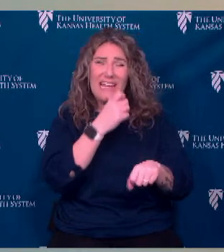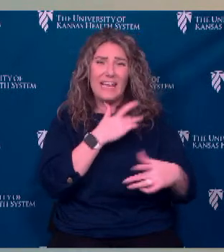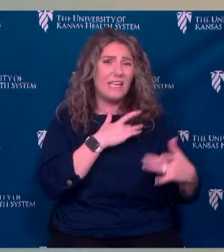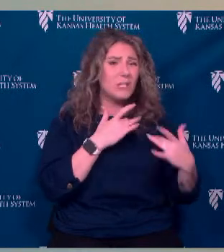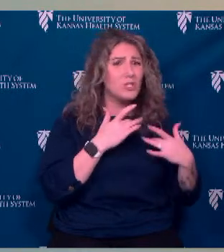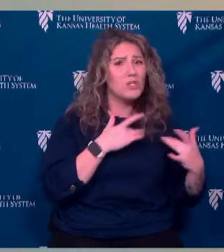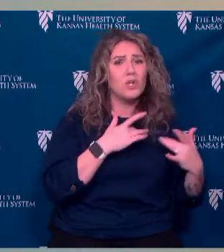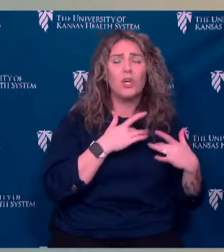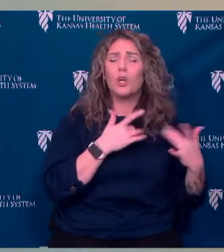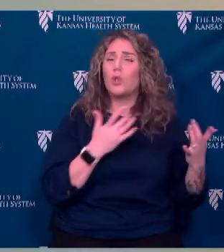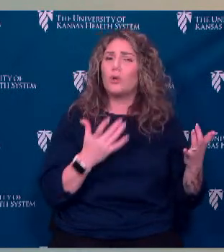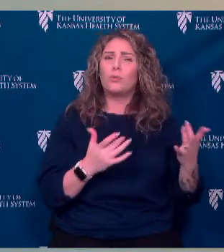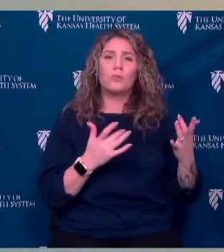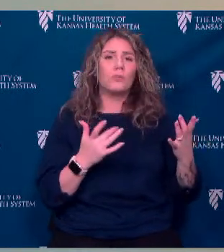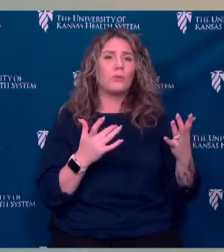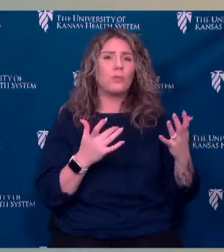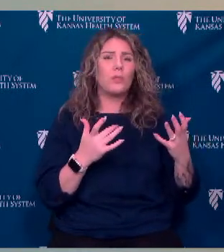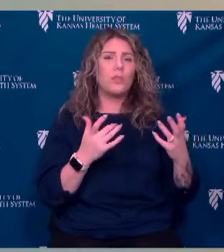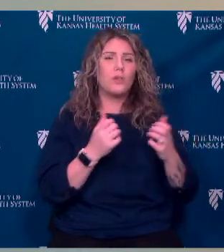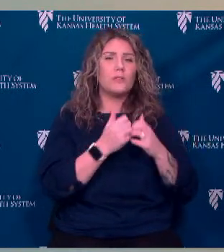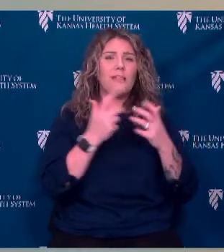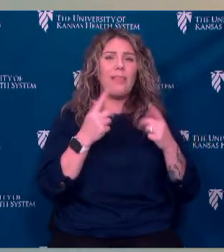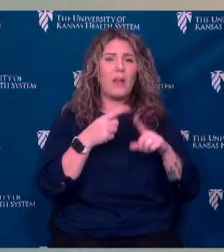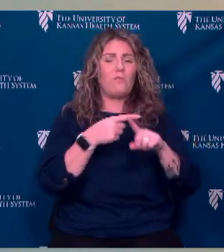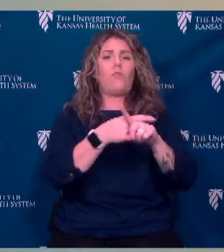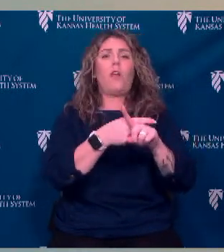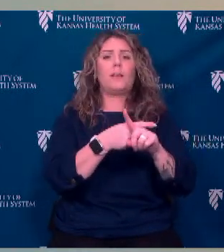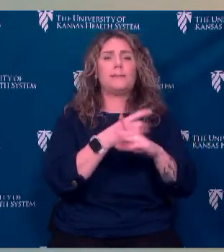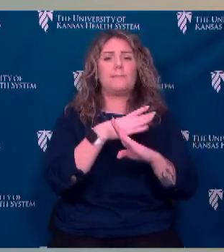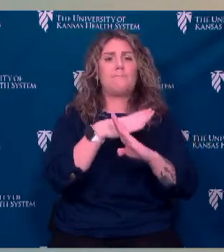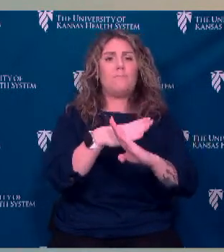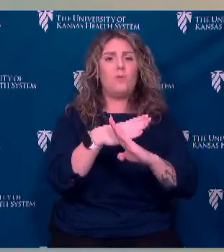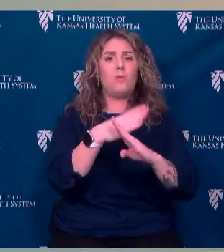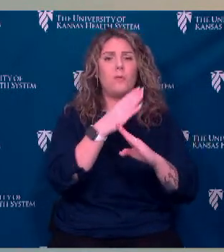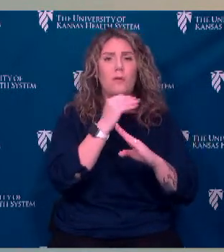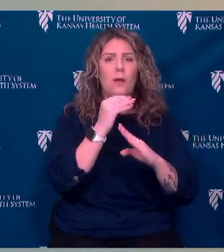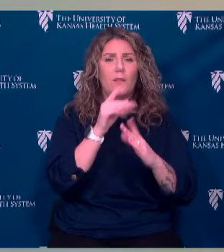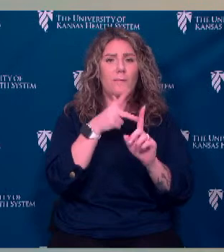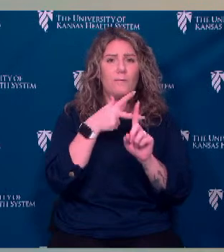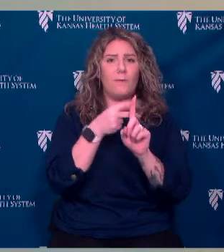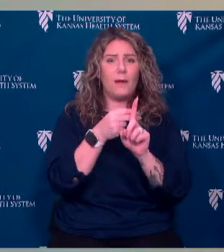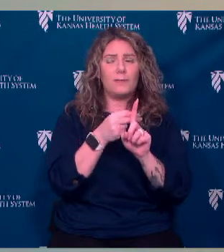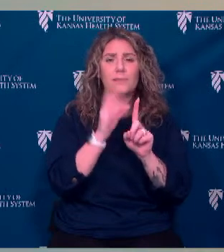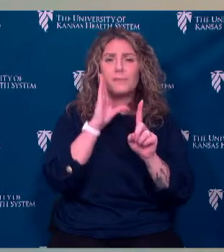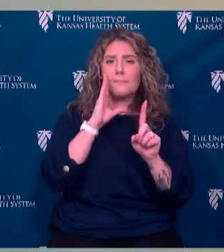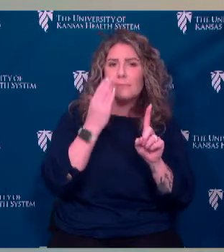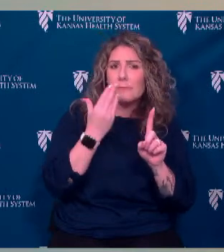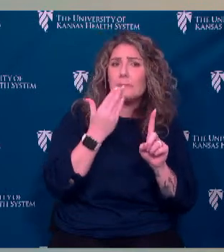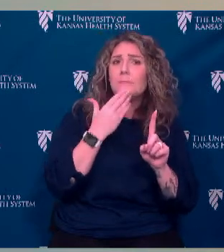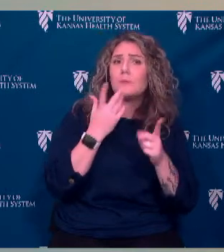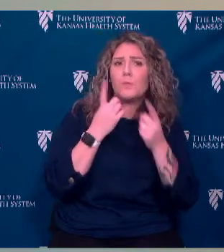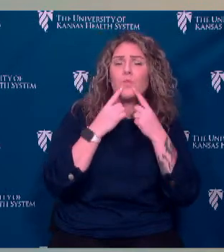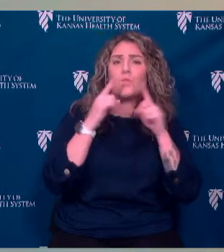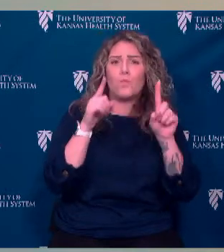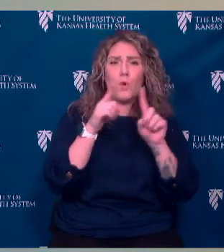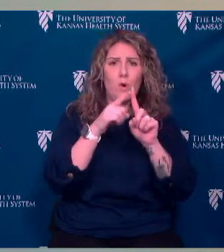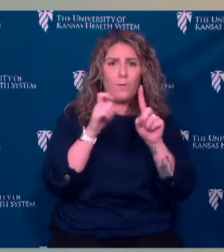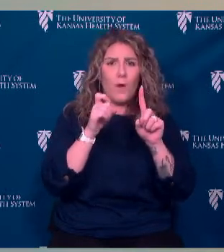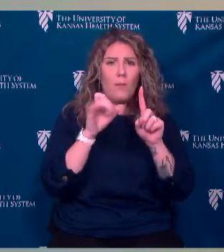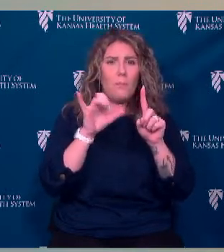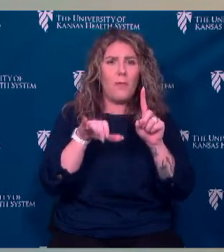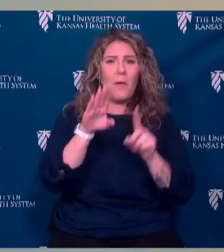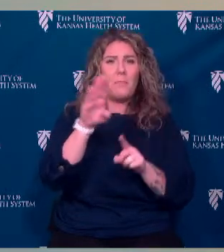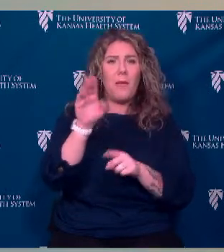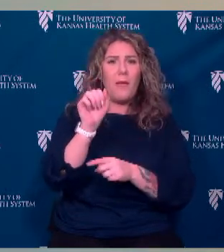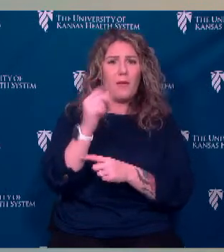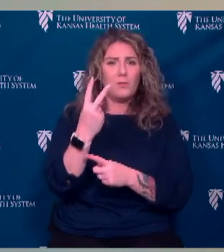there's quite a bit of cross-reactive immunity, and the vaccines seem to work against it. So I